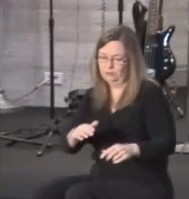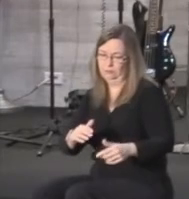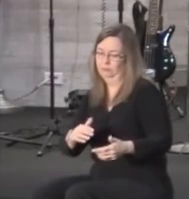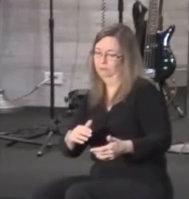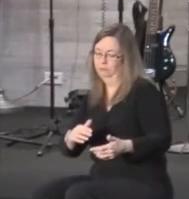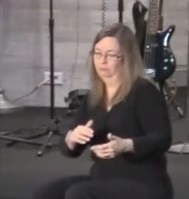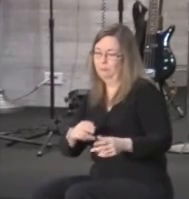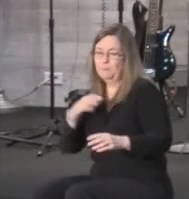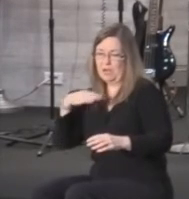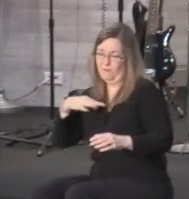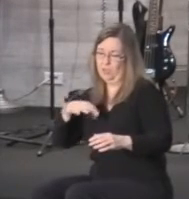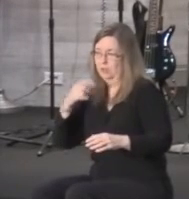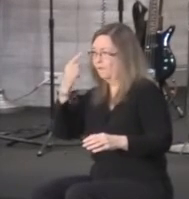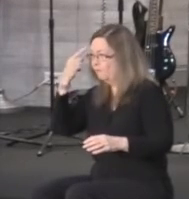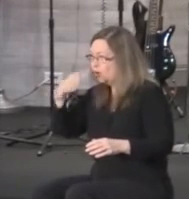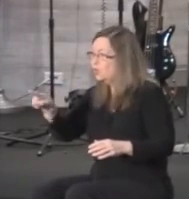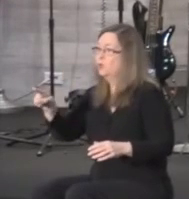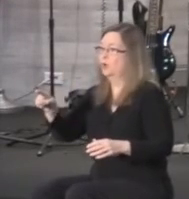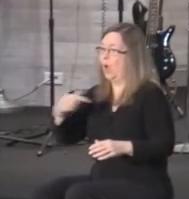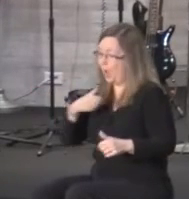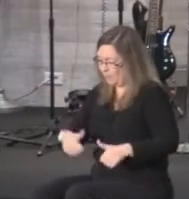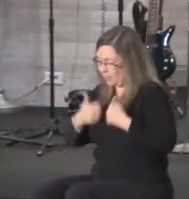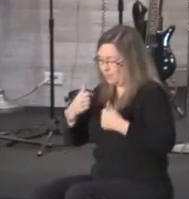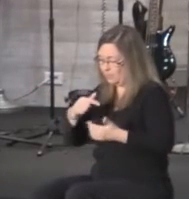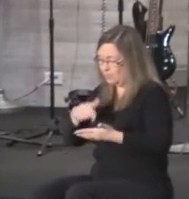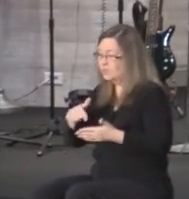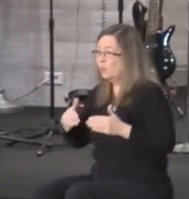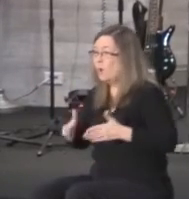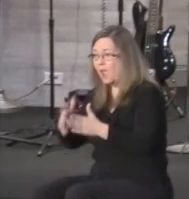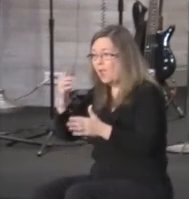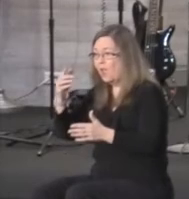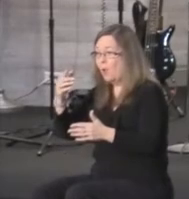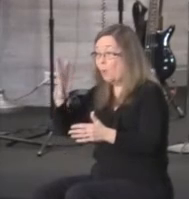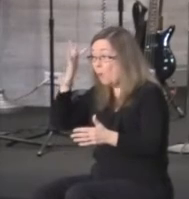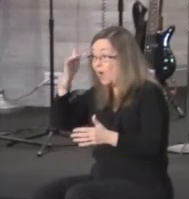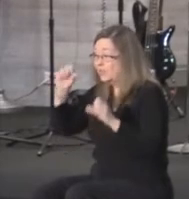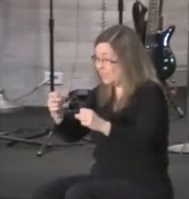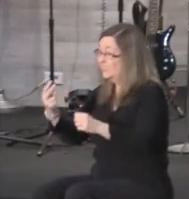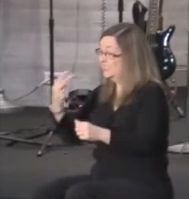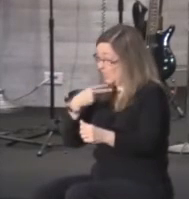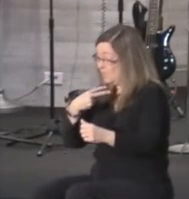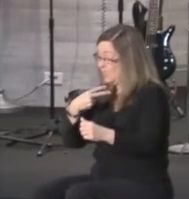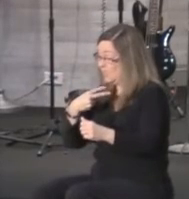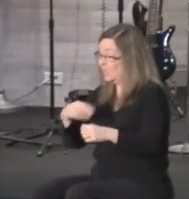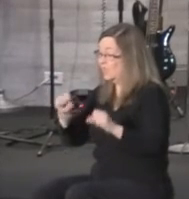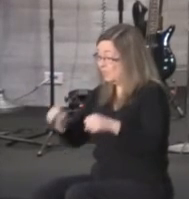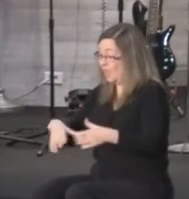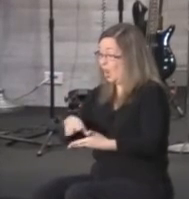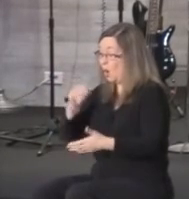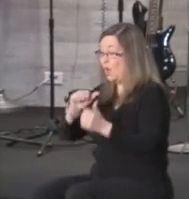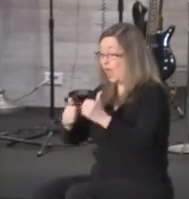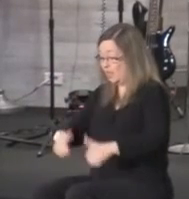This was for you. I'm living like this for a reason, so you can watch me and you can learn how to be